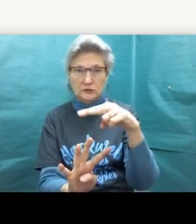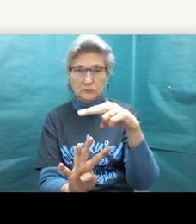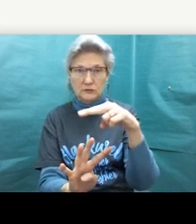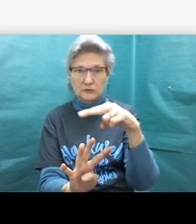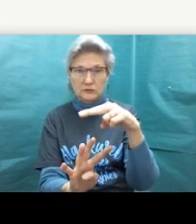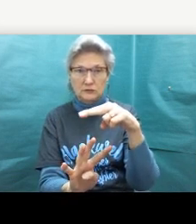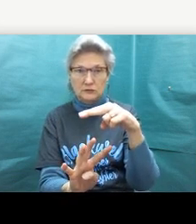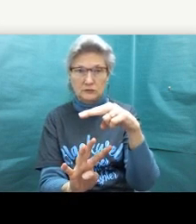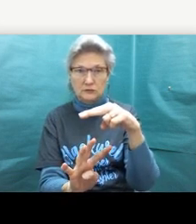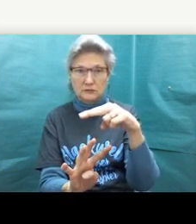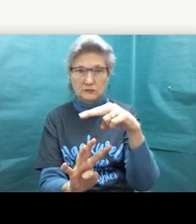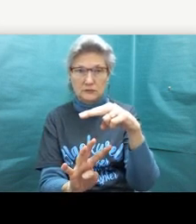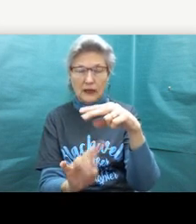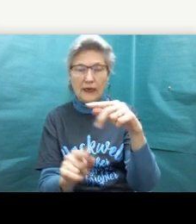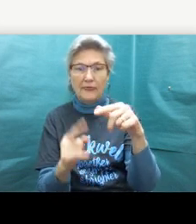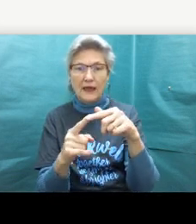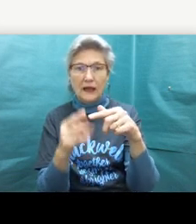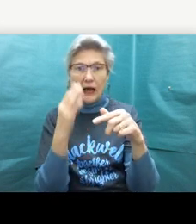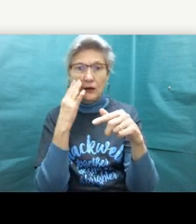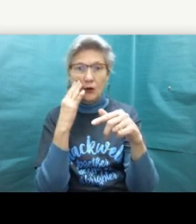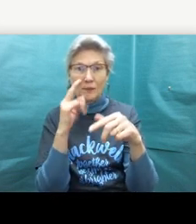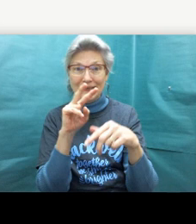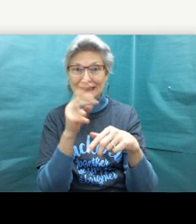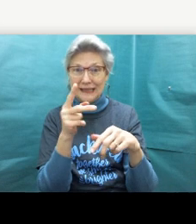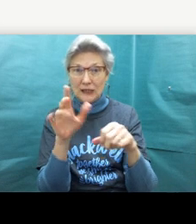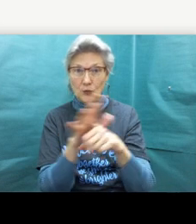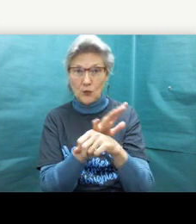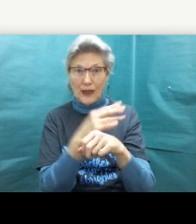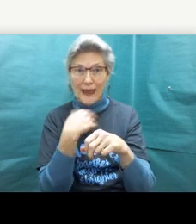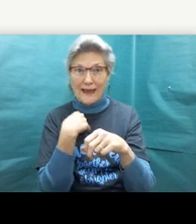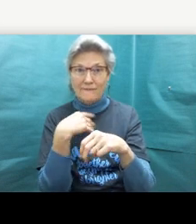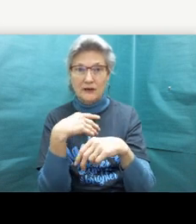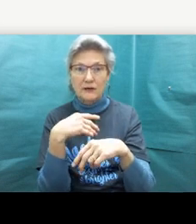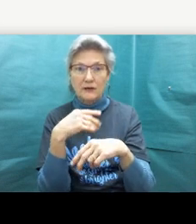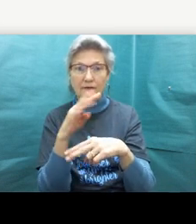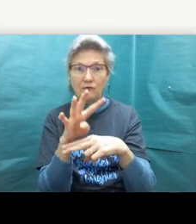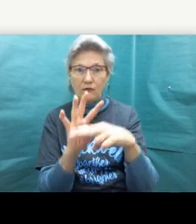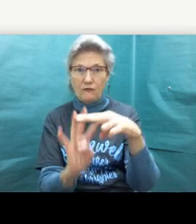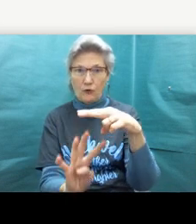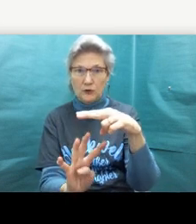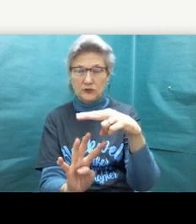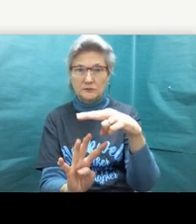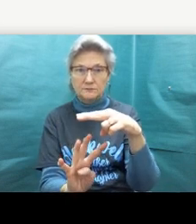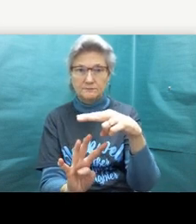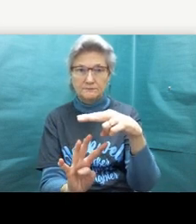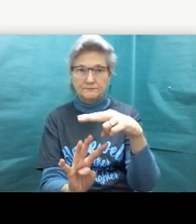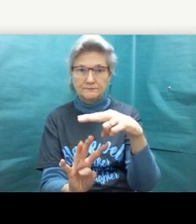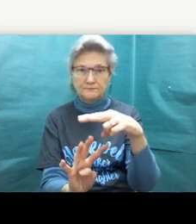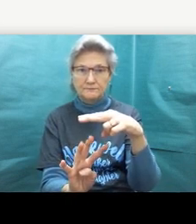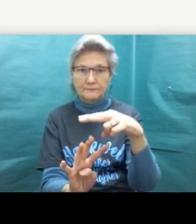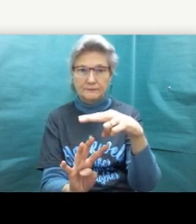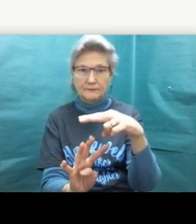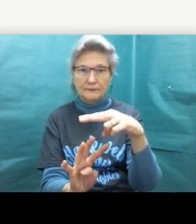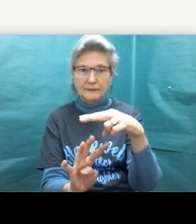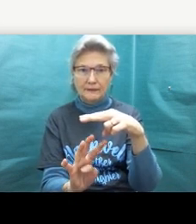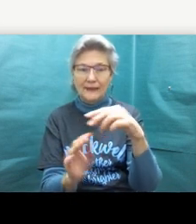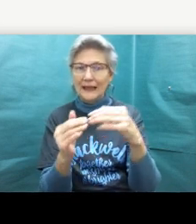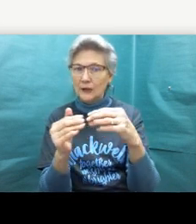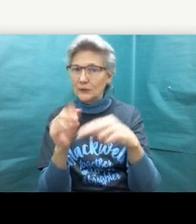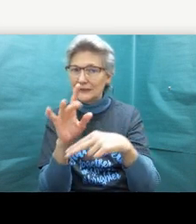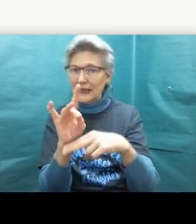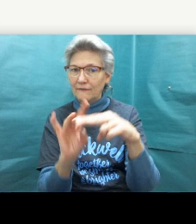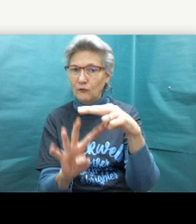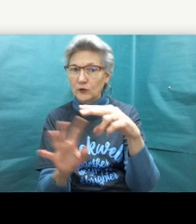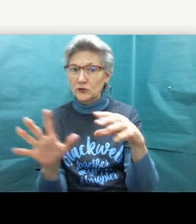fourths. And then I know in my second whole, I have 4 more fourths. So that's then 8